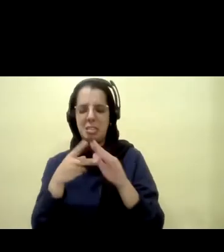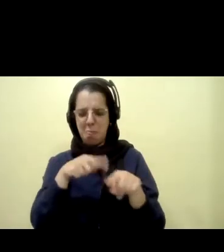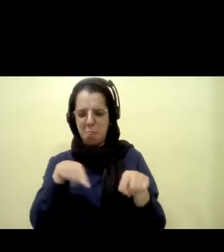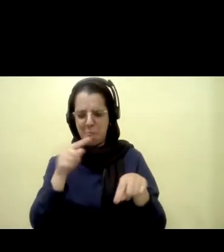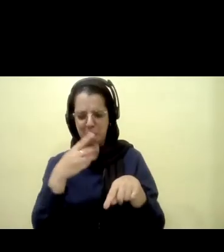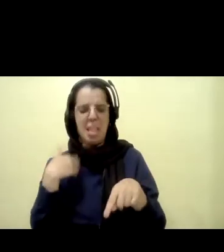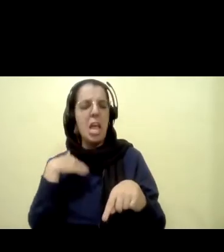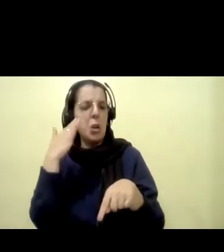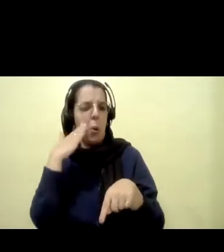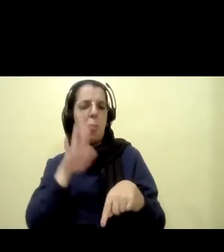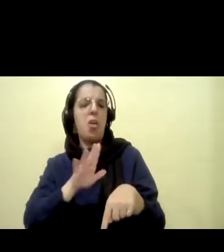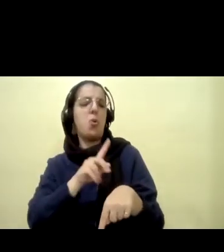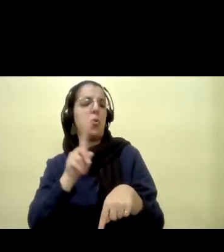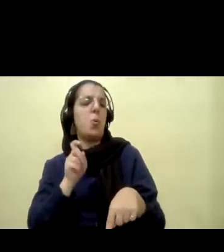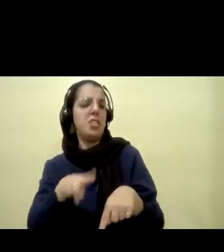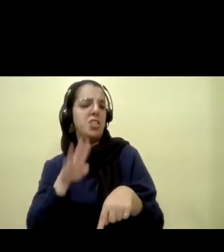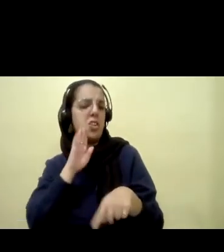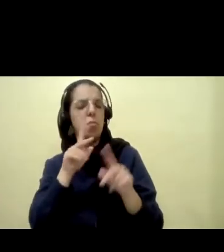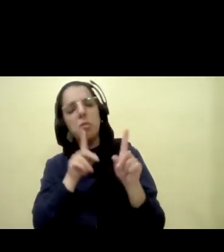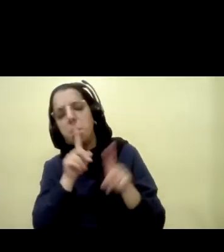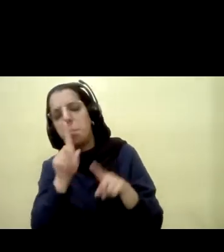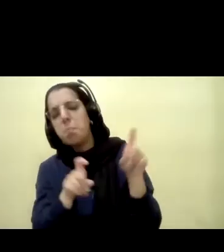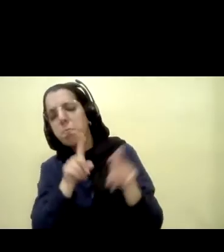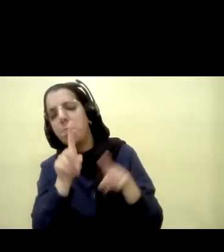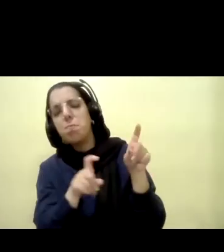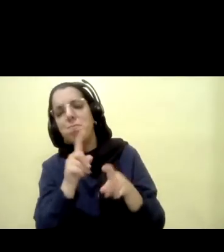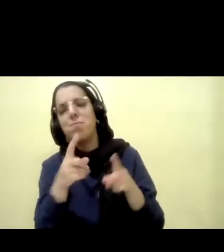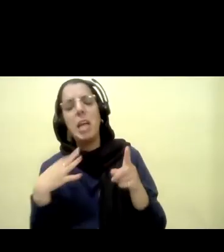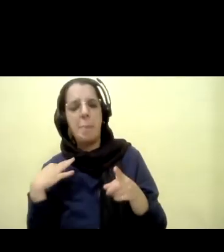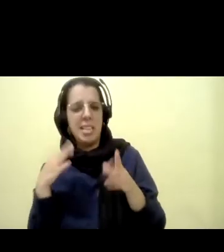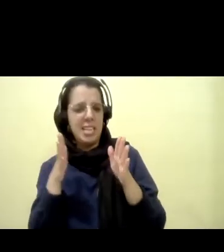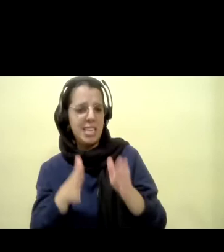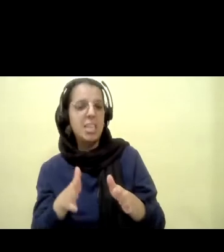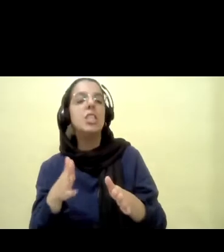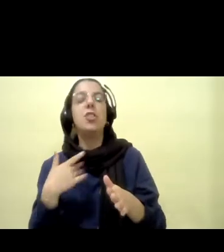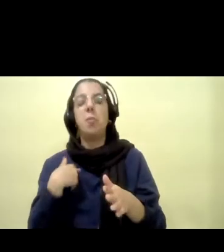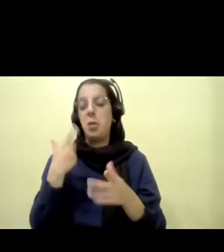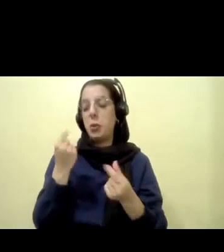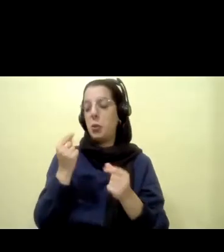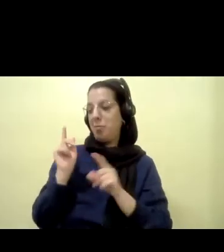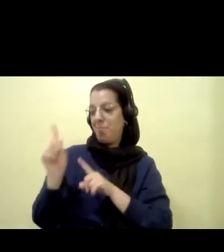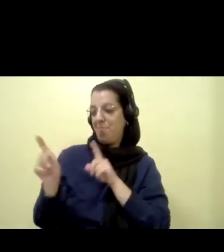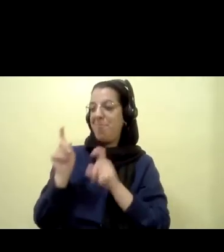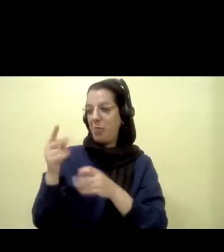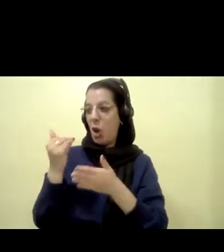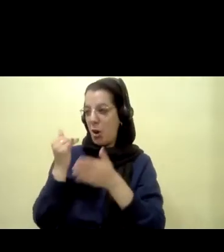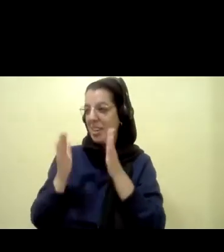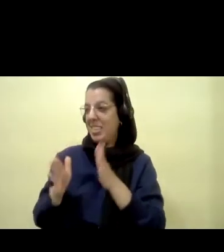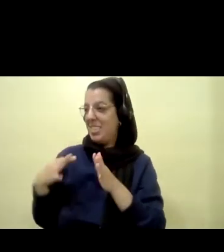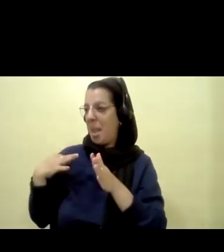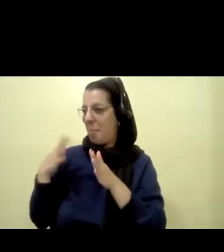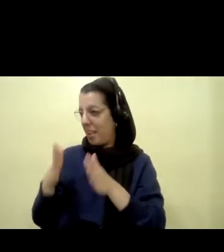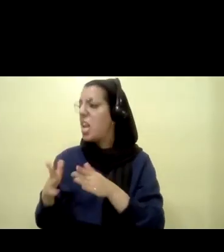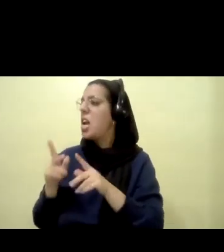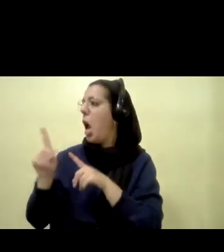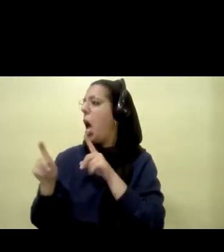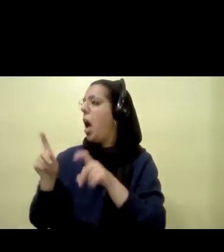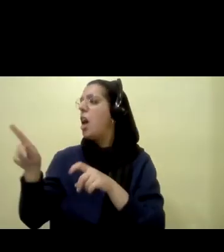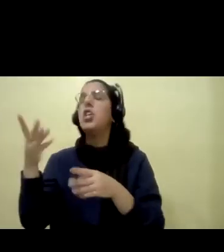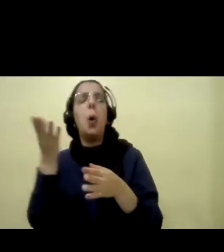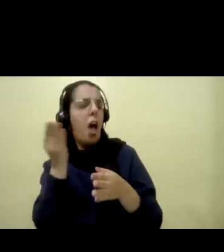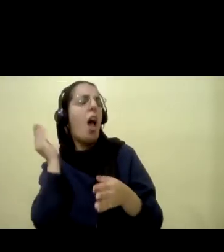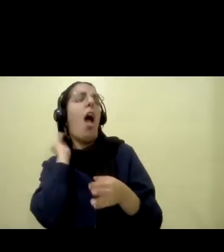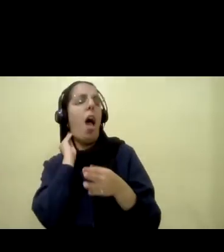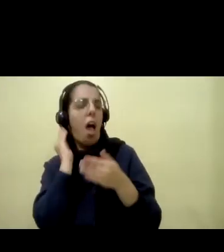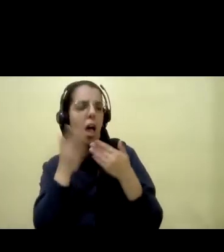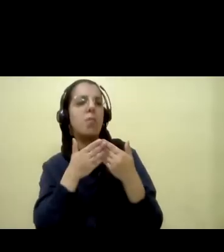review panel would tend to ask, and so I can kind of pose those questions to you, and it is helpful in knowing that before you apply, for